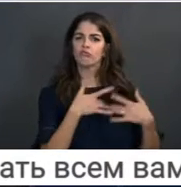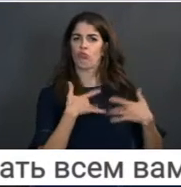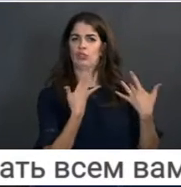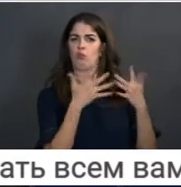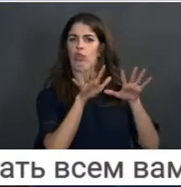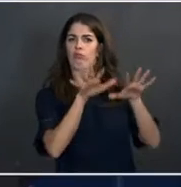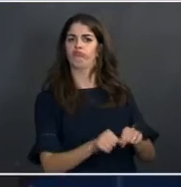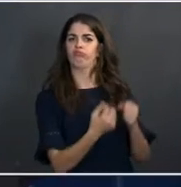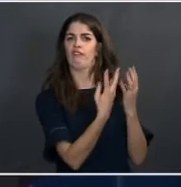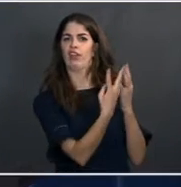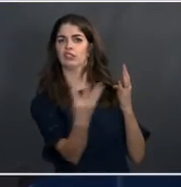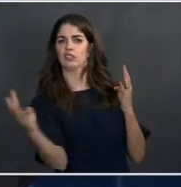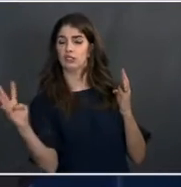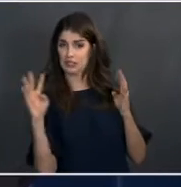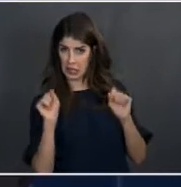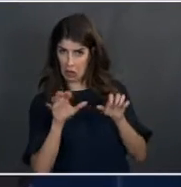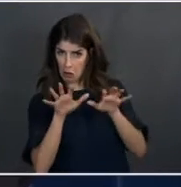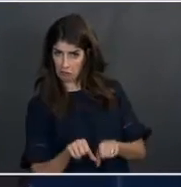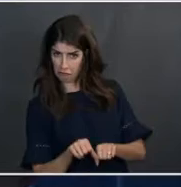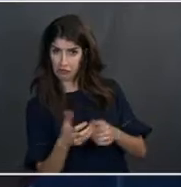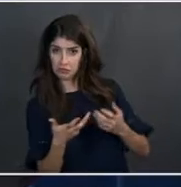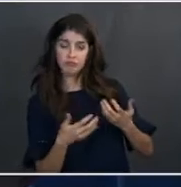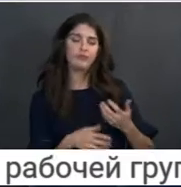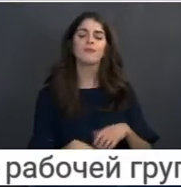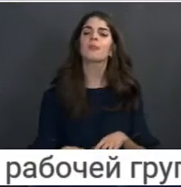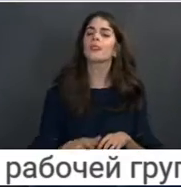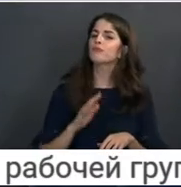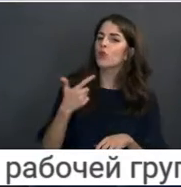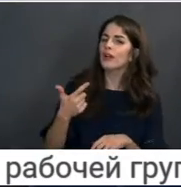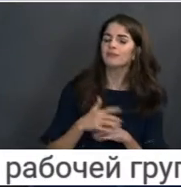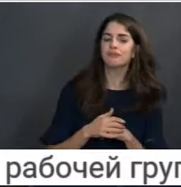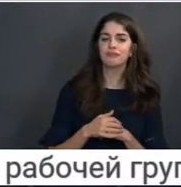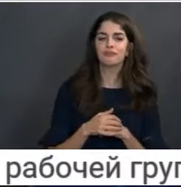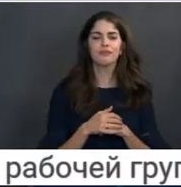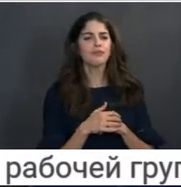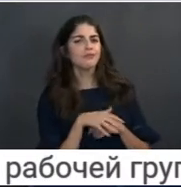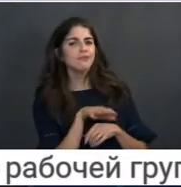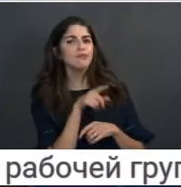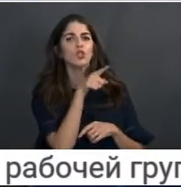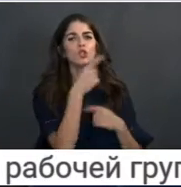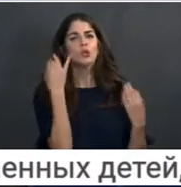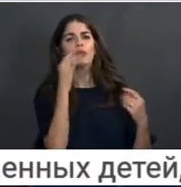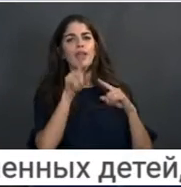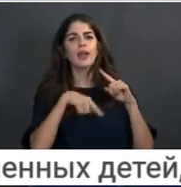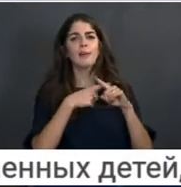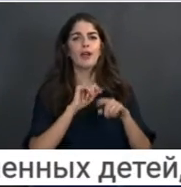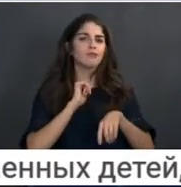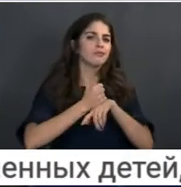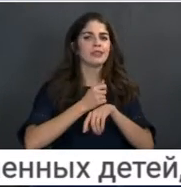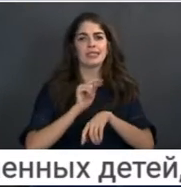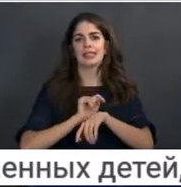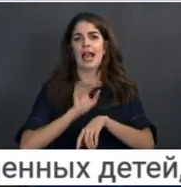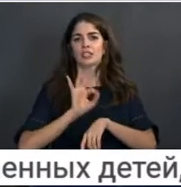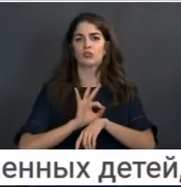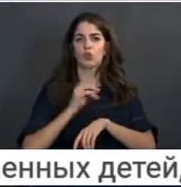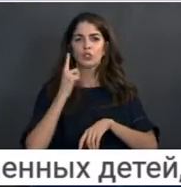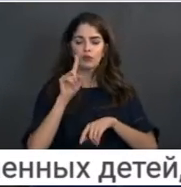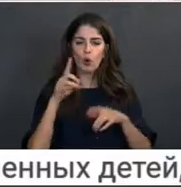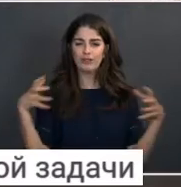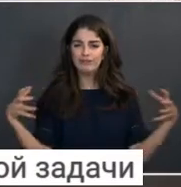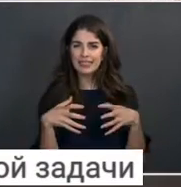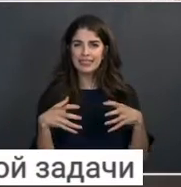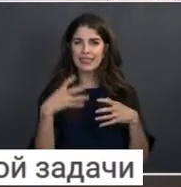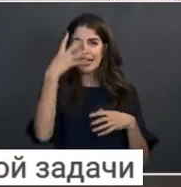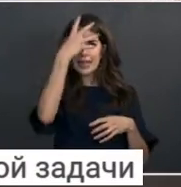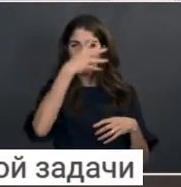to convey to all of you. Go ahead. As you guys are thinking about the task force to reunite the parents and the separated